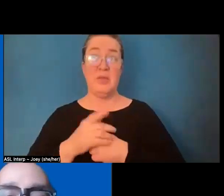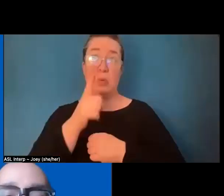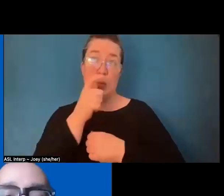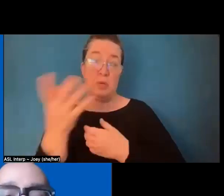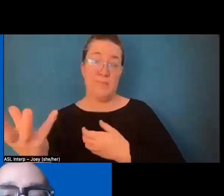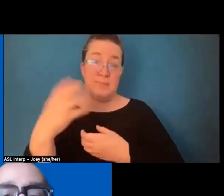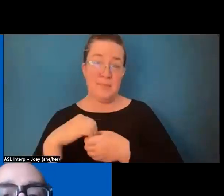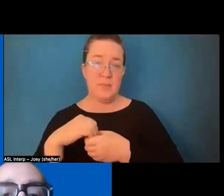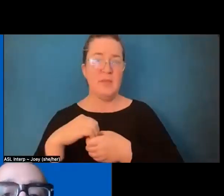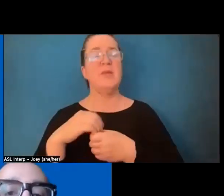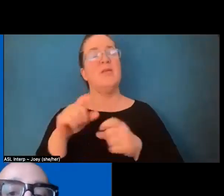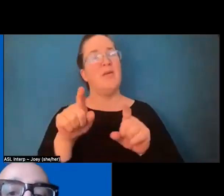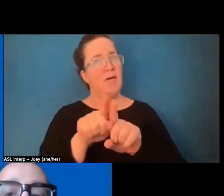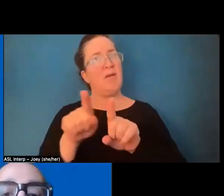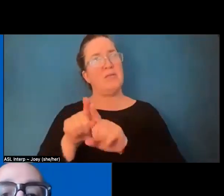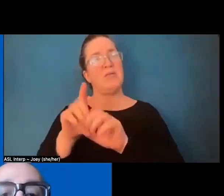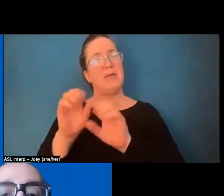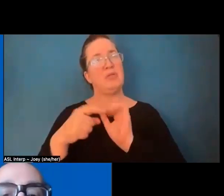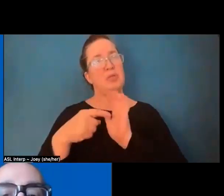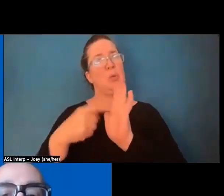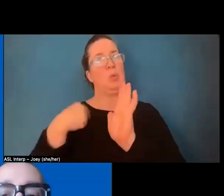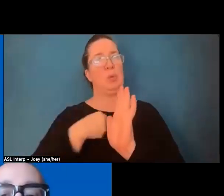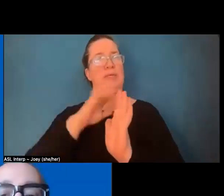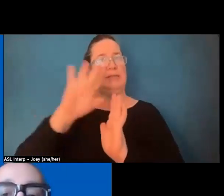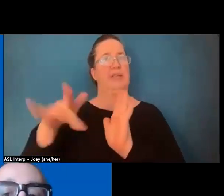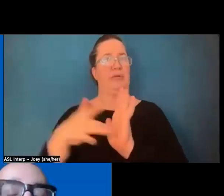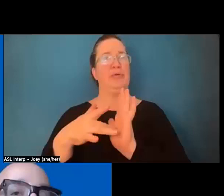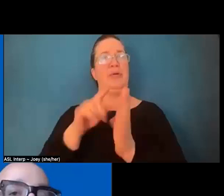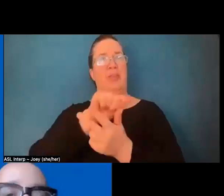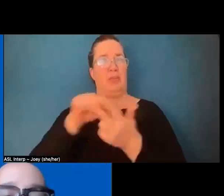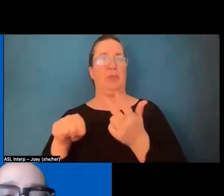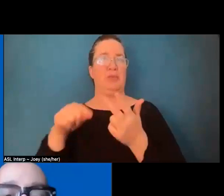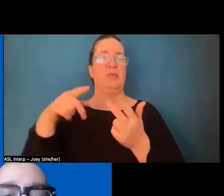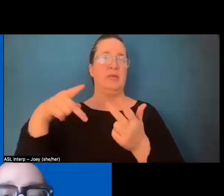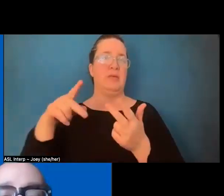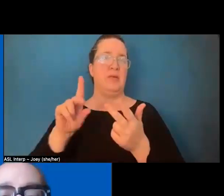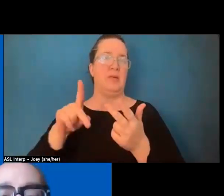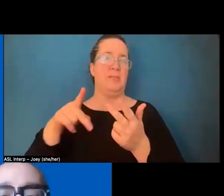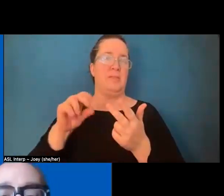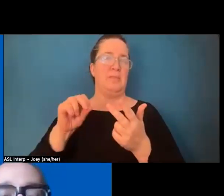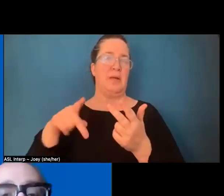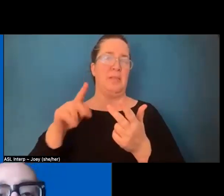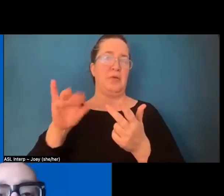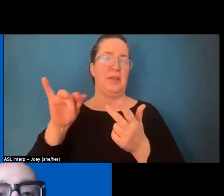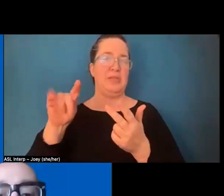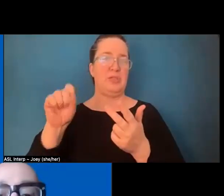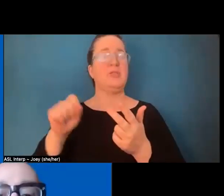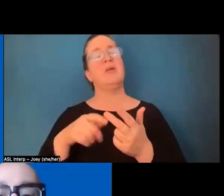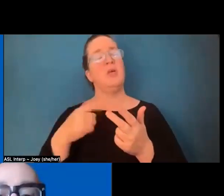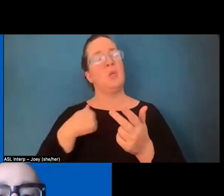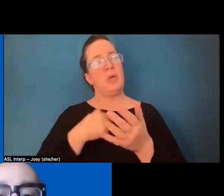these populations. So ultimately, we're looking for you to define what centering means and to make a real